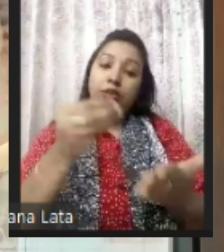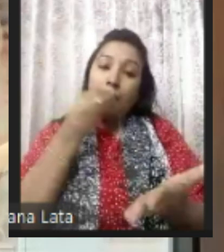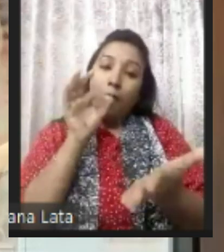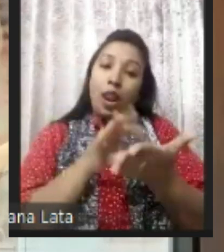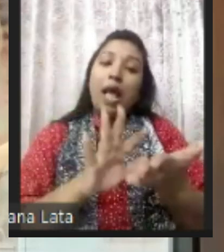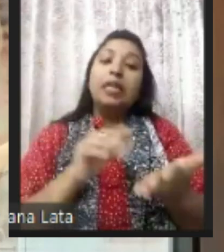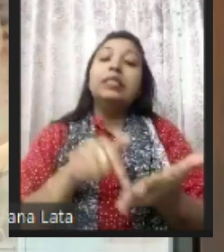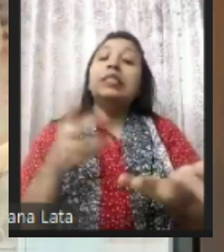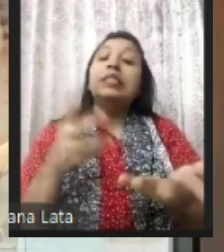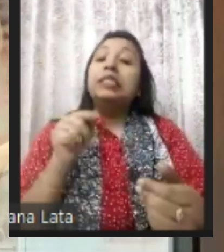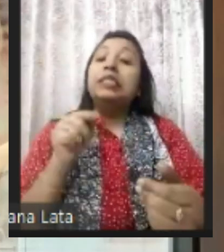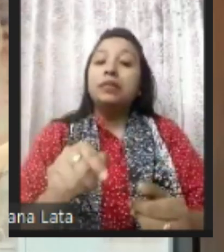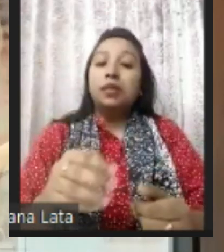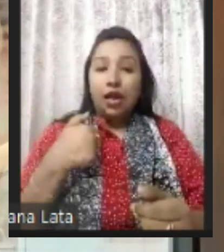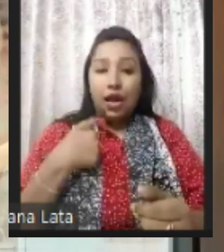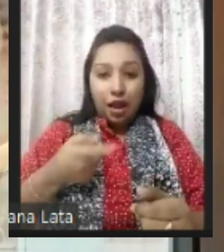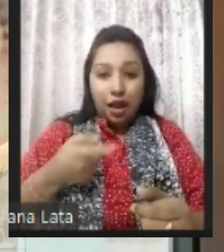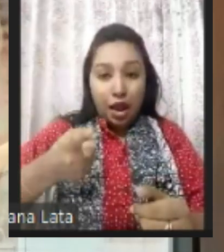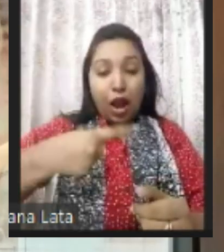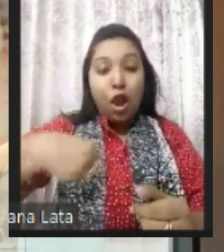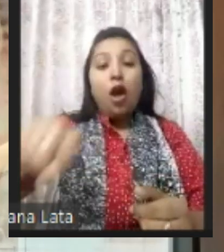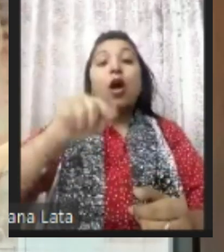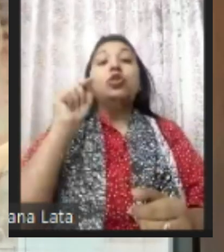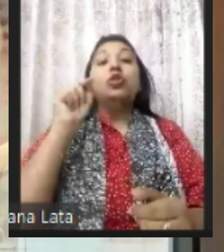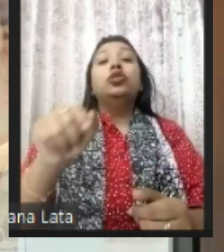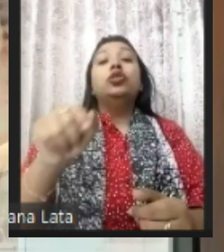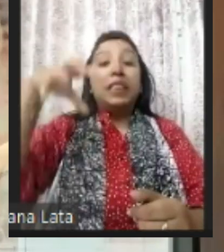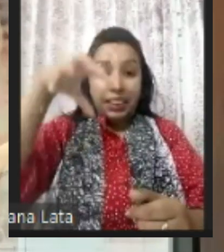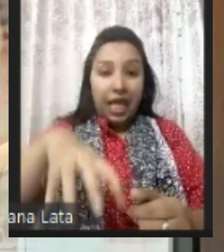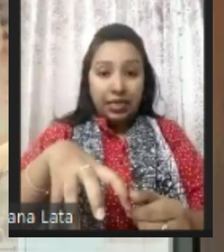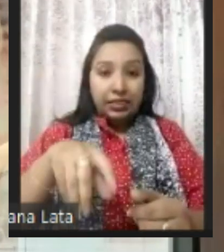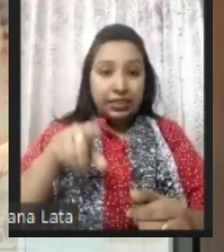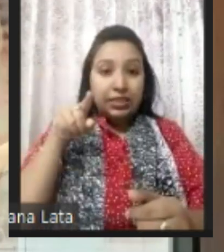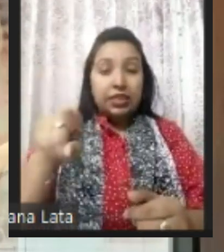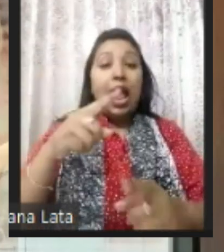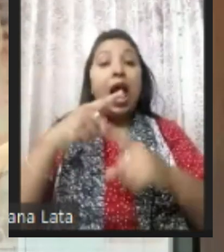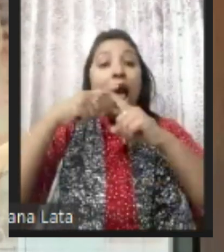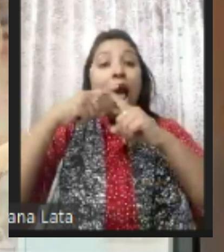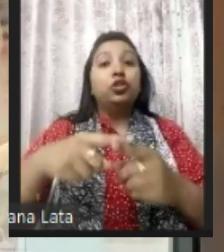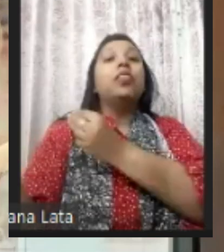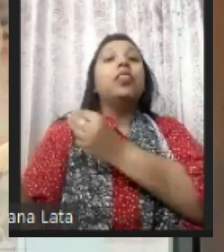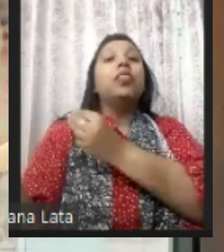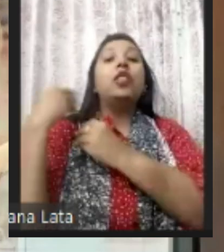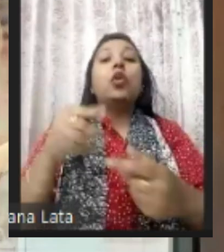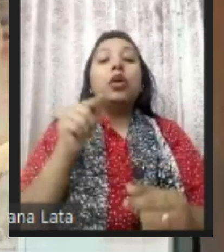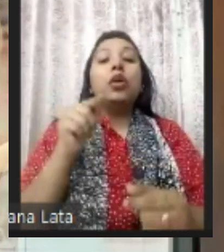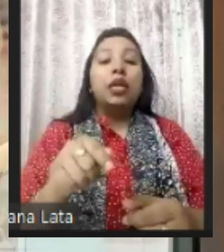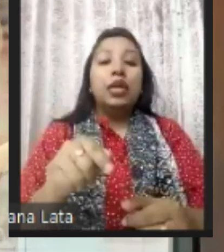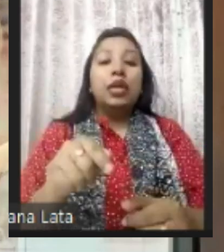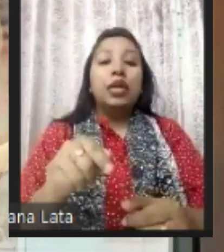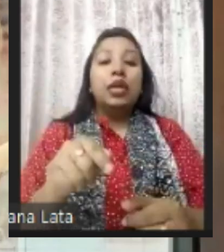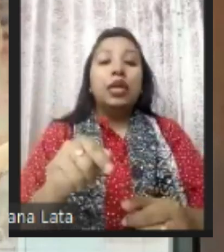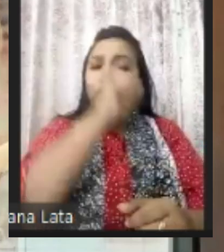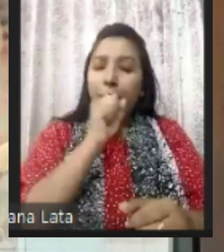that it shall be a fundamental aim of the state to realize through the democratic process of socialist